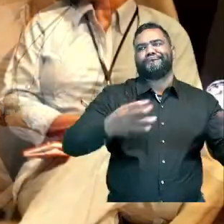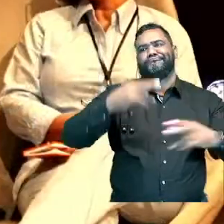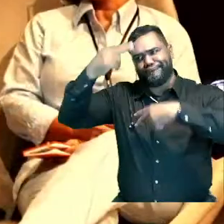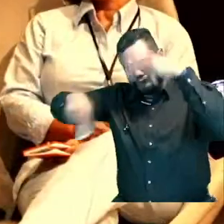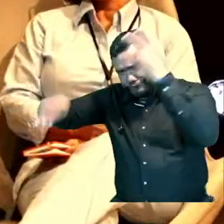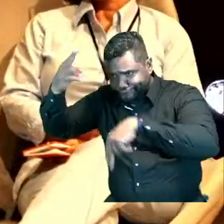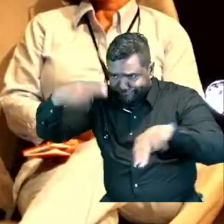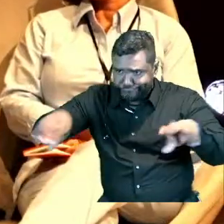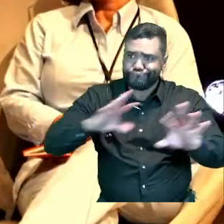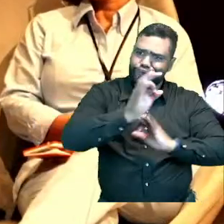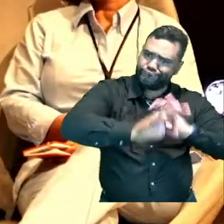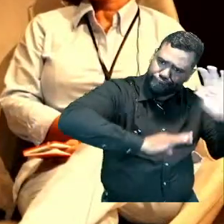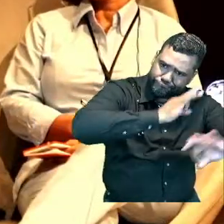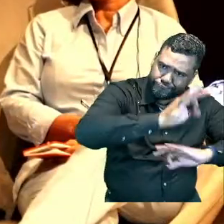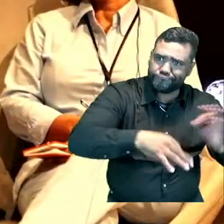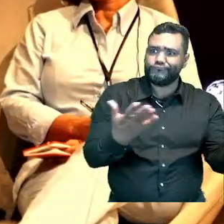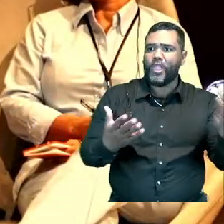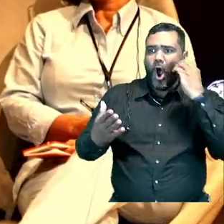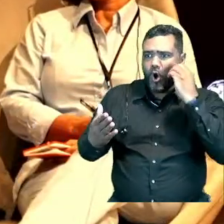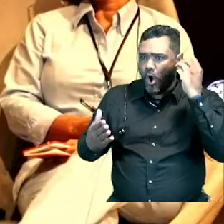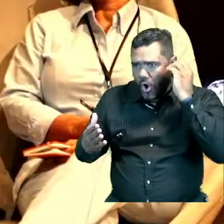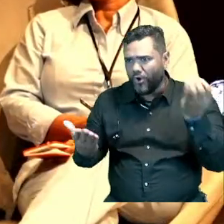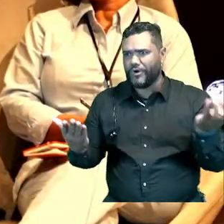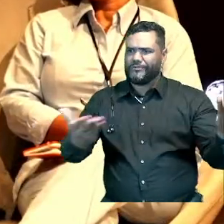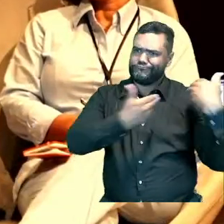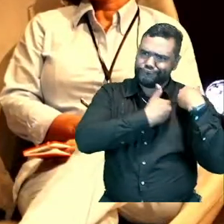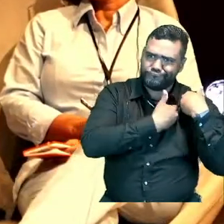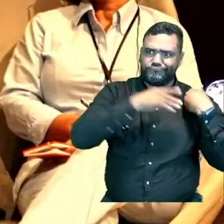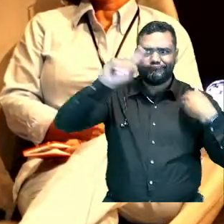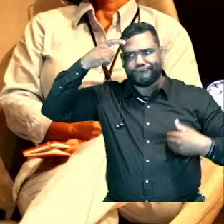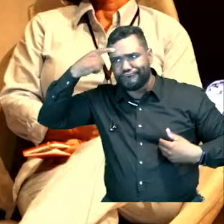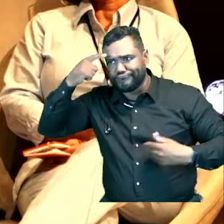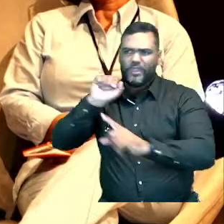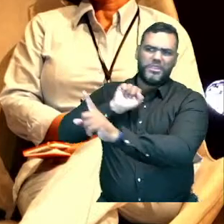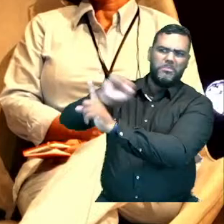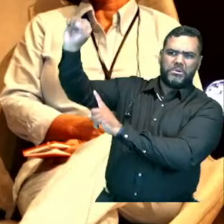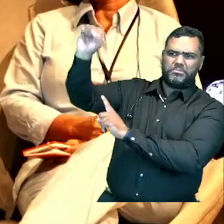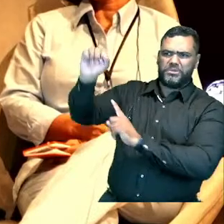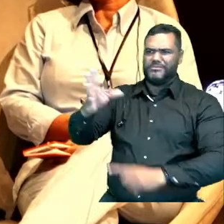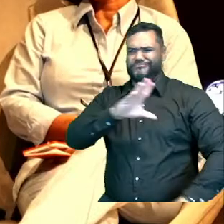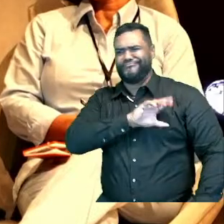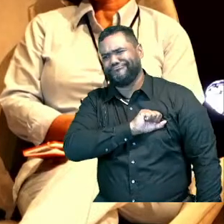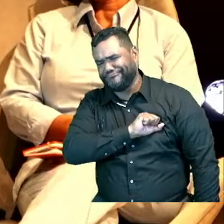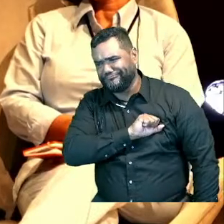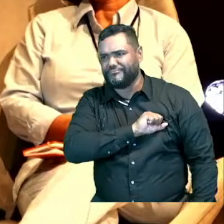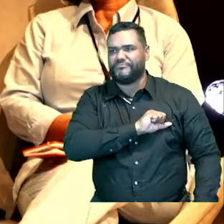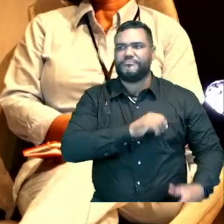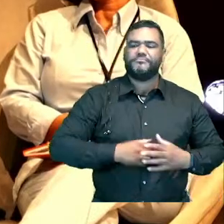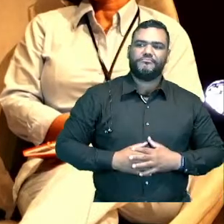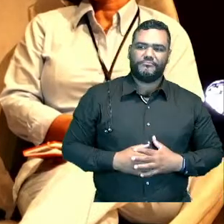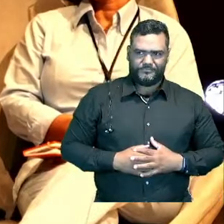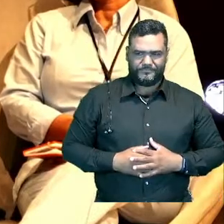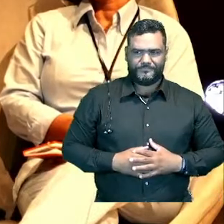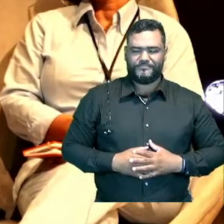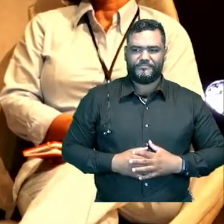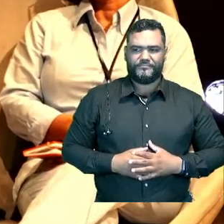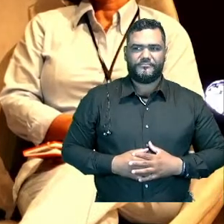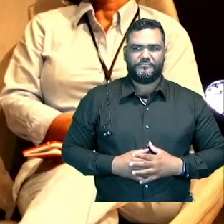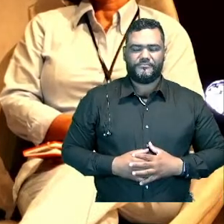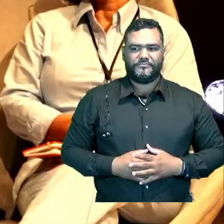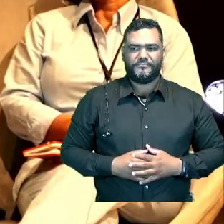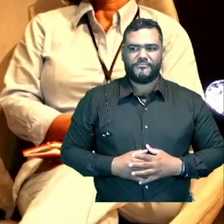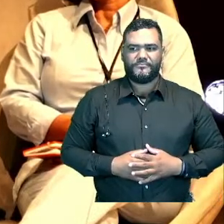that in treating with the issues and challenges informally as well